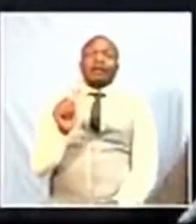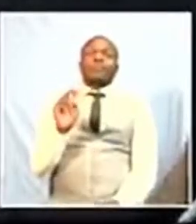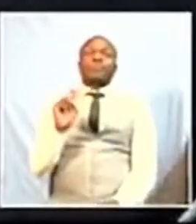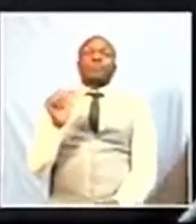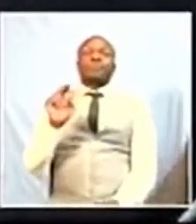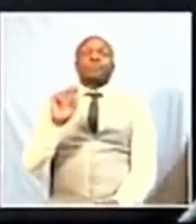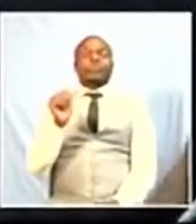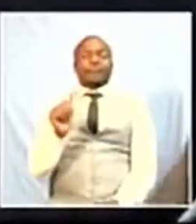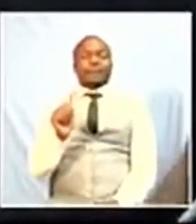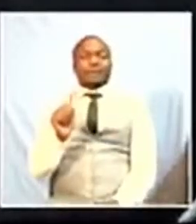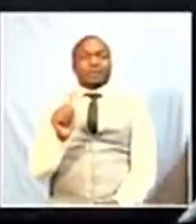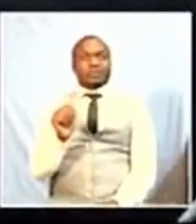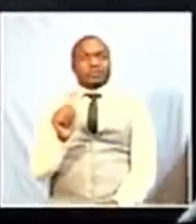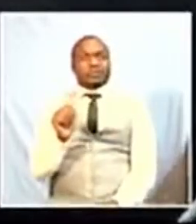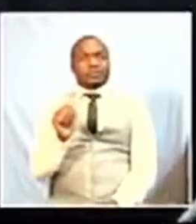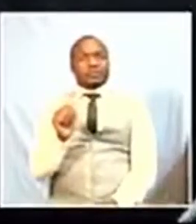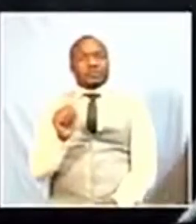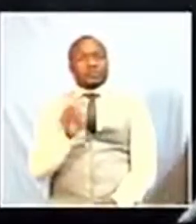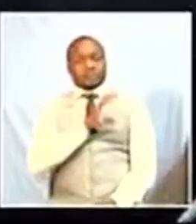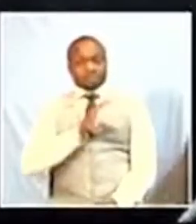Trading. So,